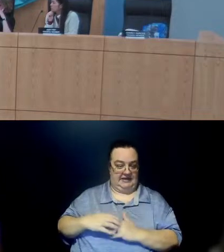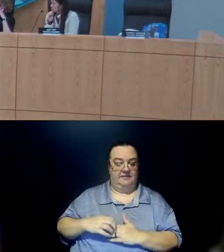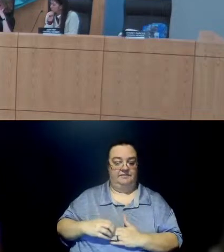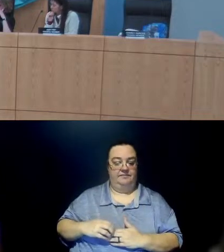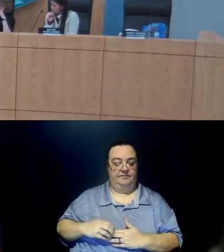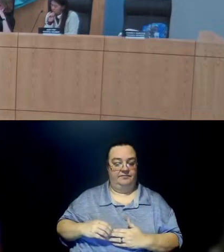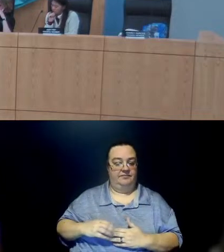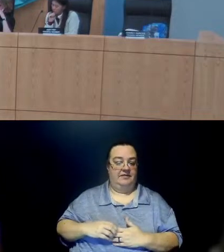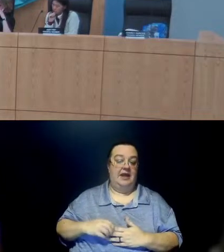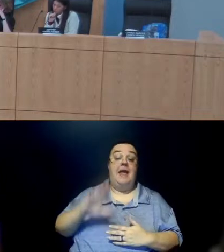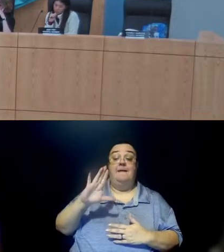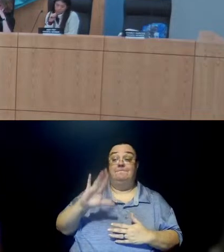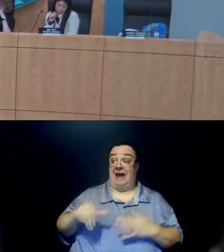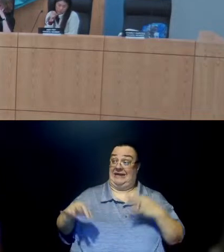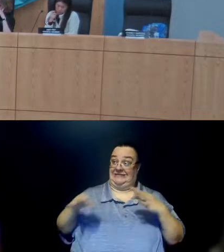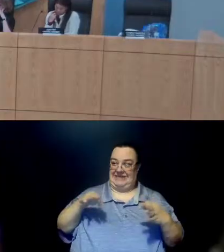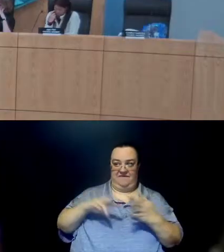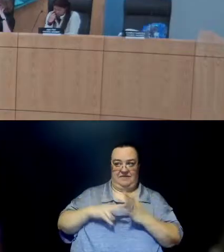by definition.